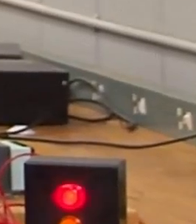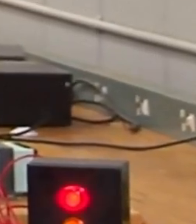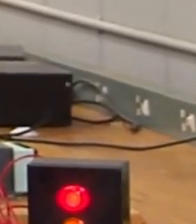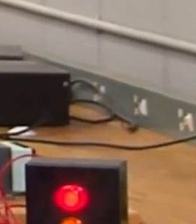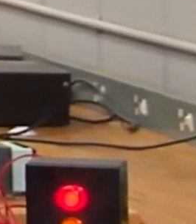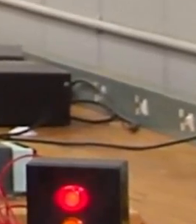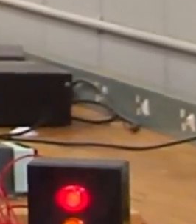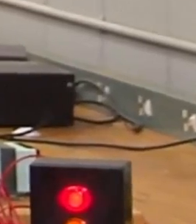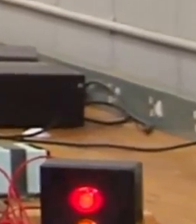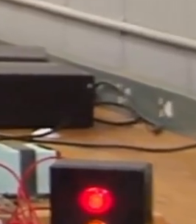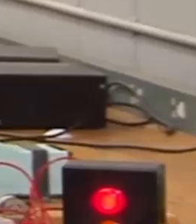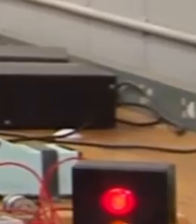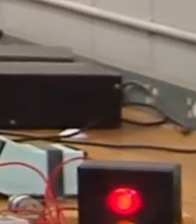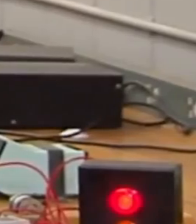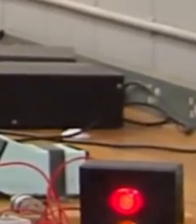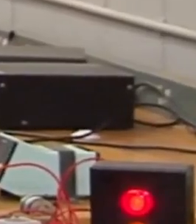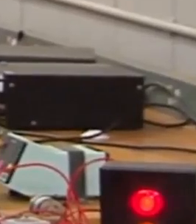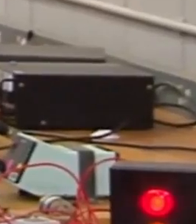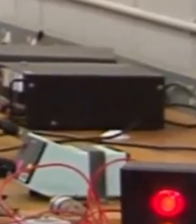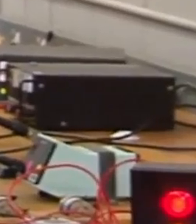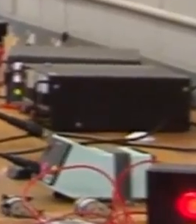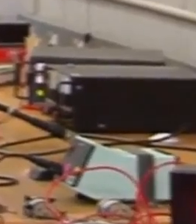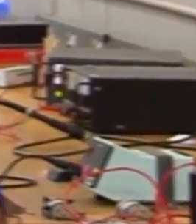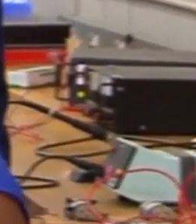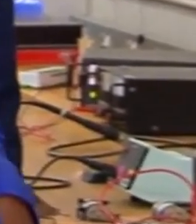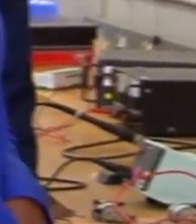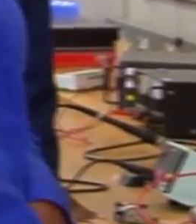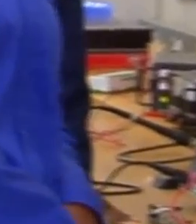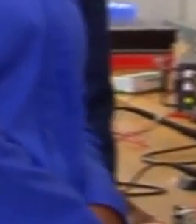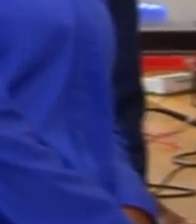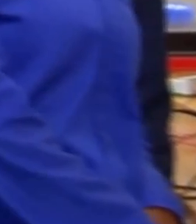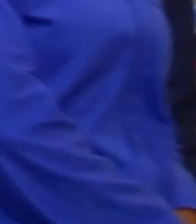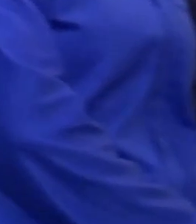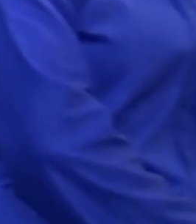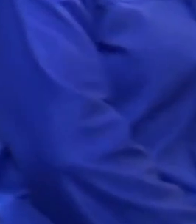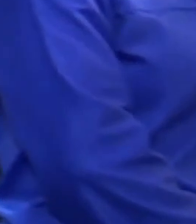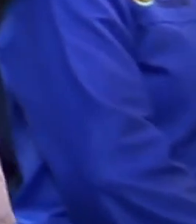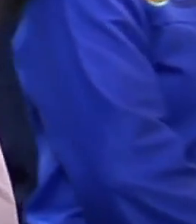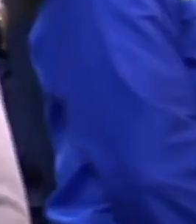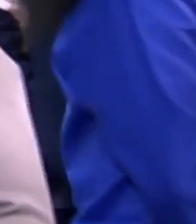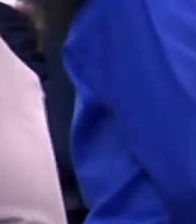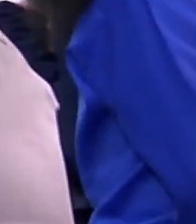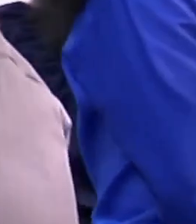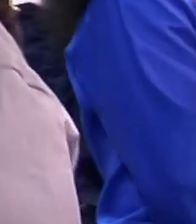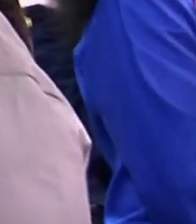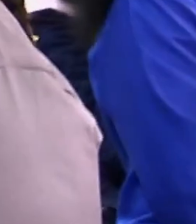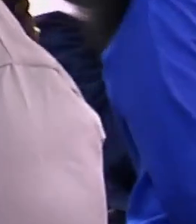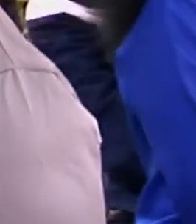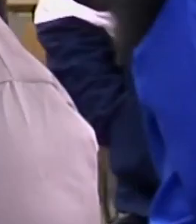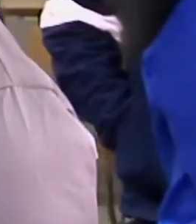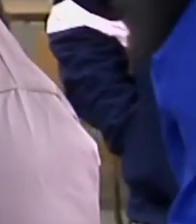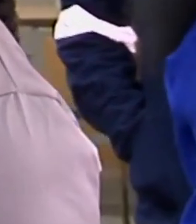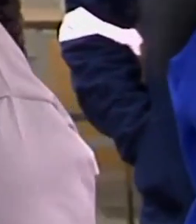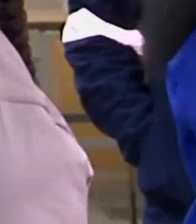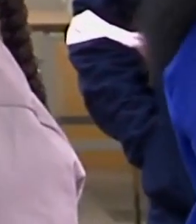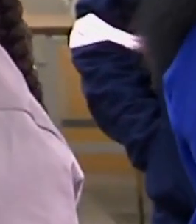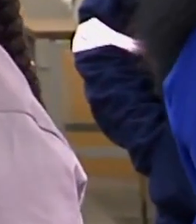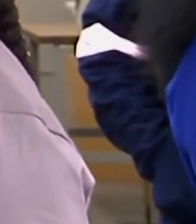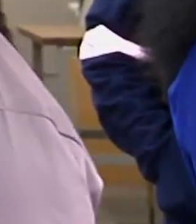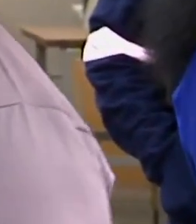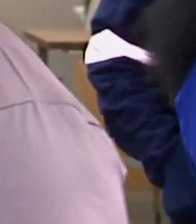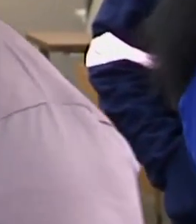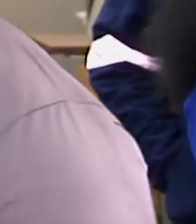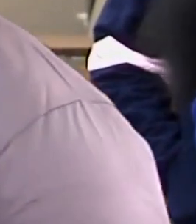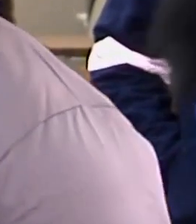about shortly, but we'll come to him because I'm joined by the Deputy Minister of Higher Education and Training, Mr. Buti Manamela. Thanks so much for coming